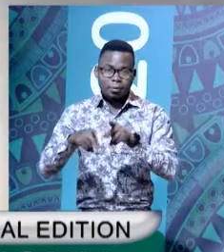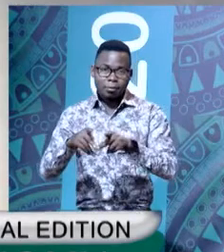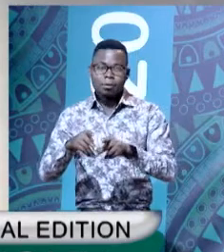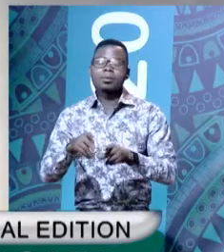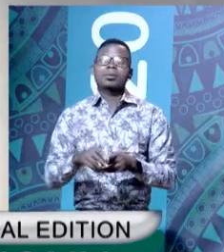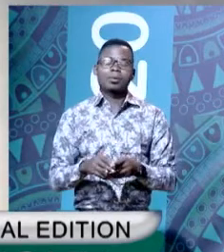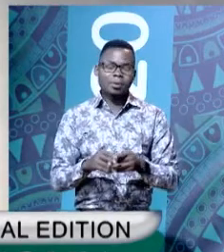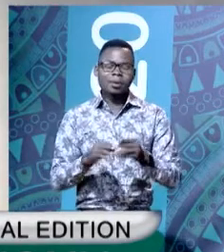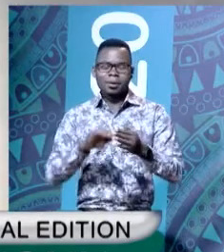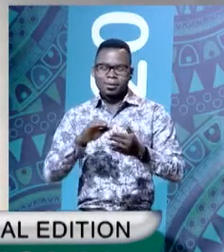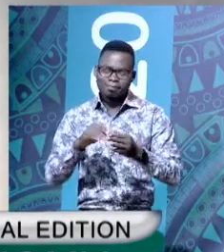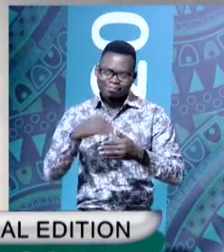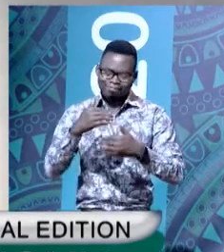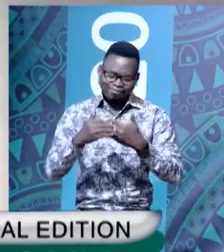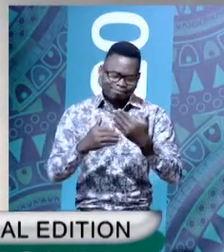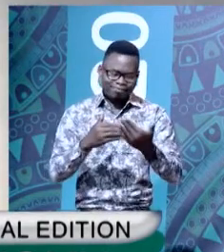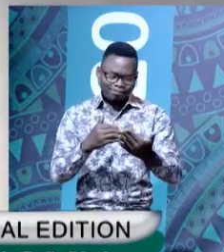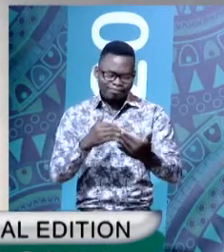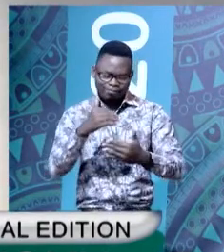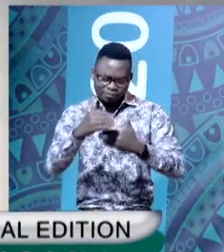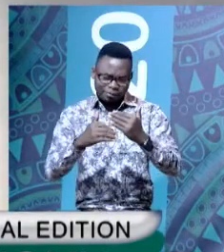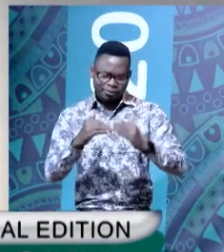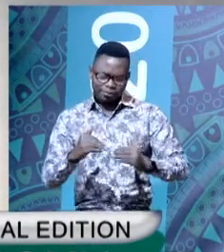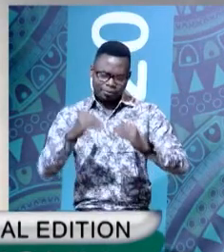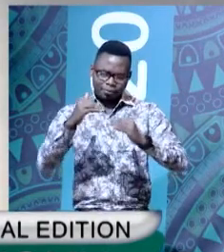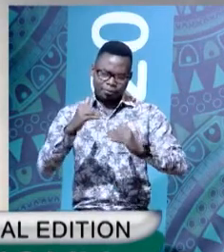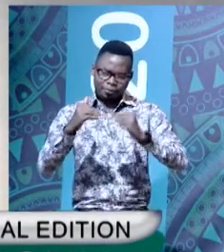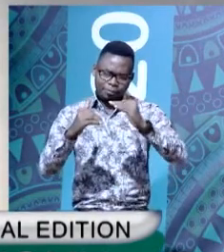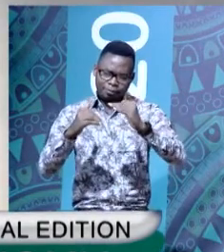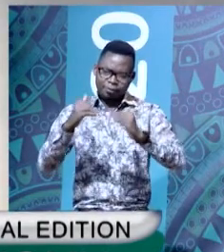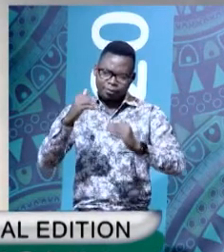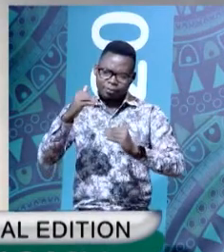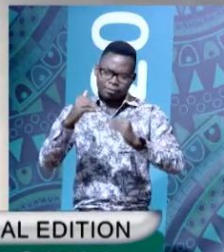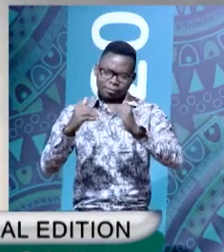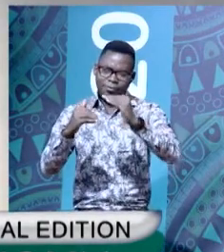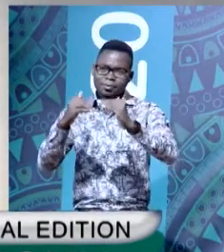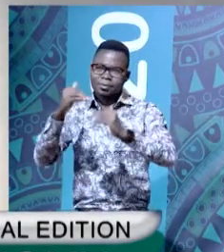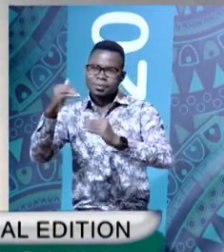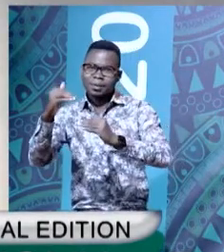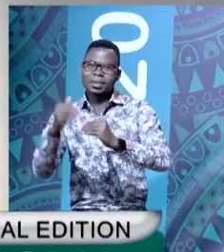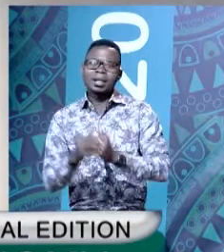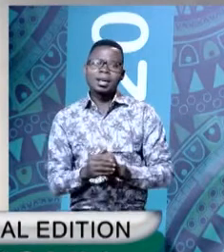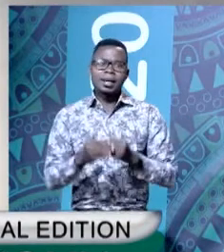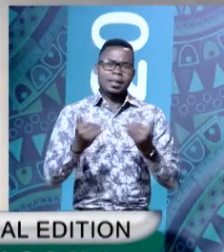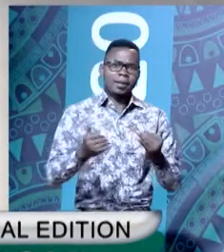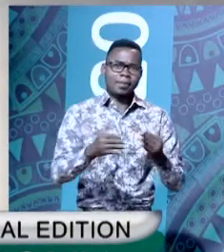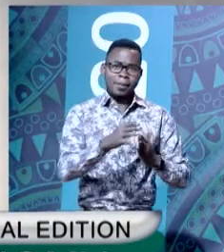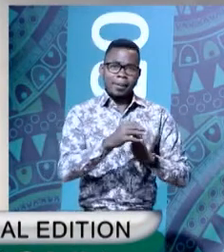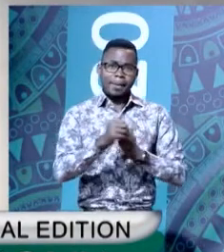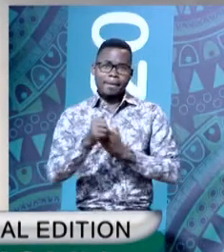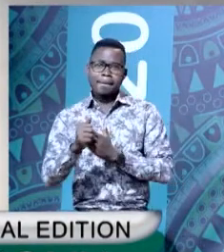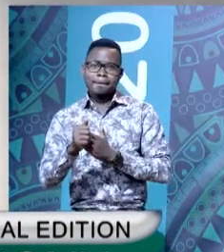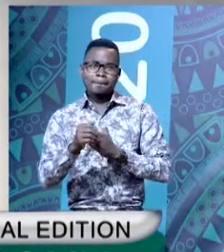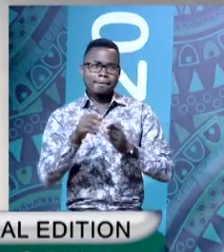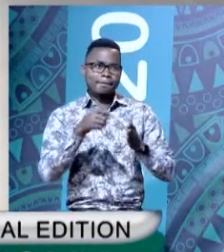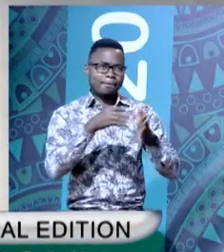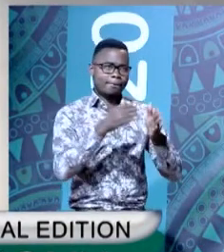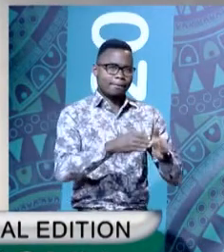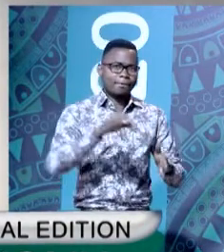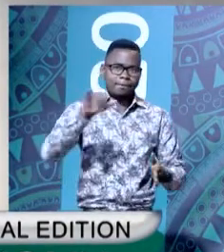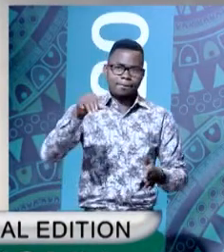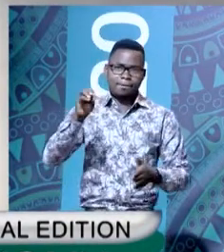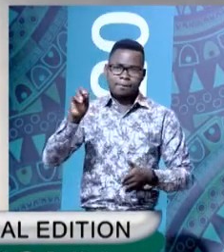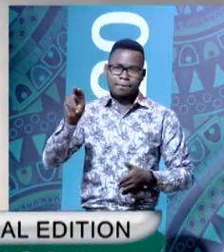to really help the poor. So under the leadership of His Excellence, Dr. John